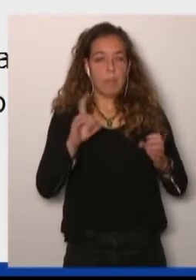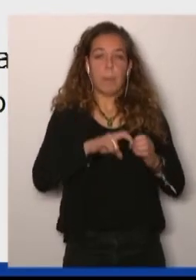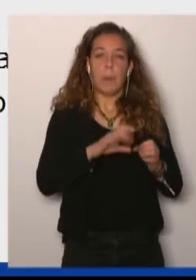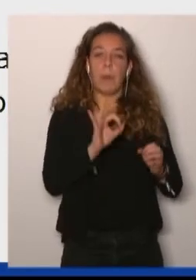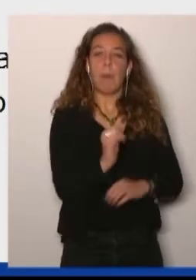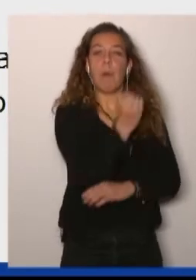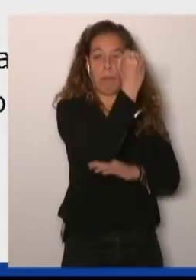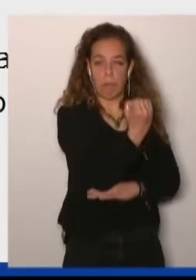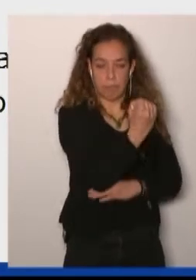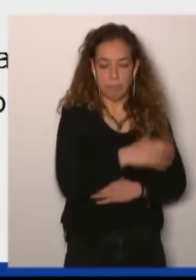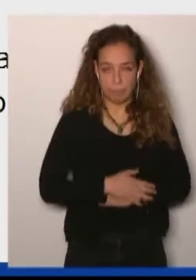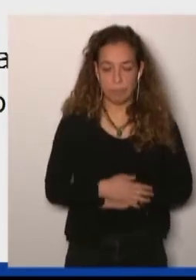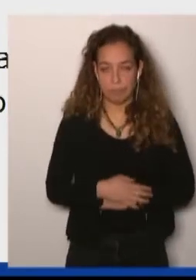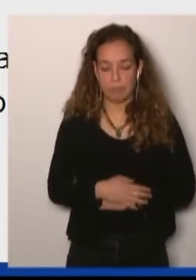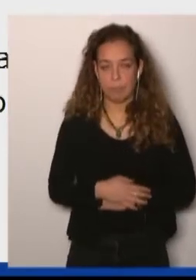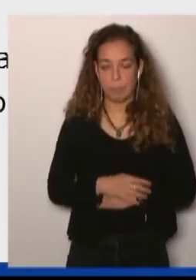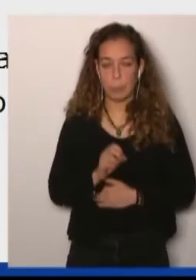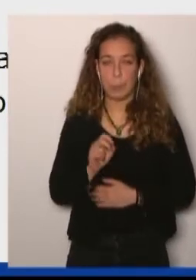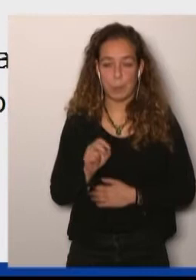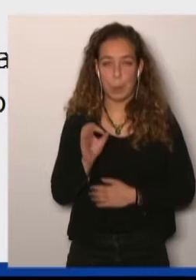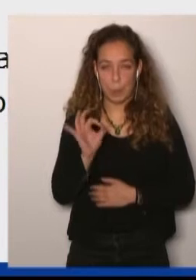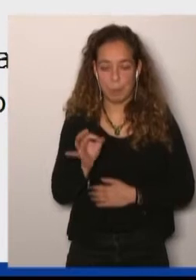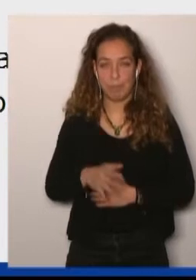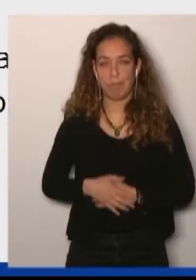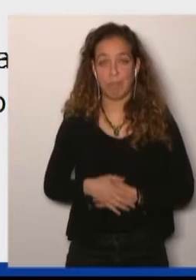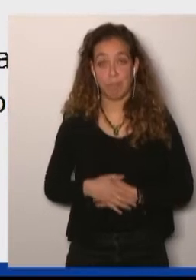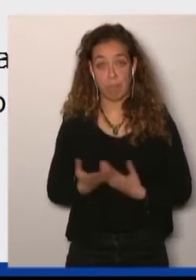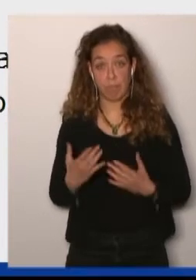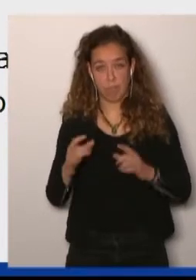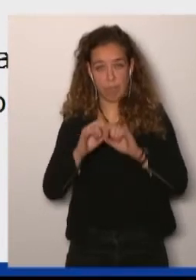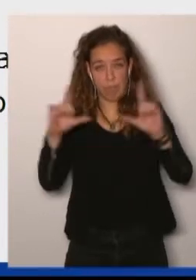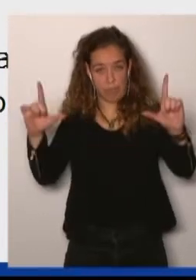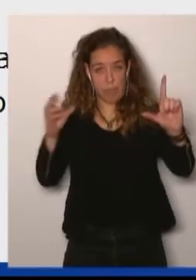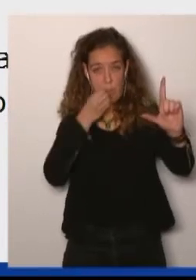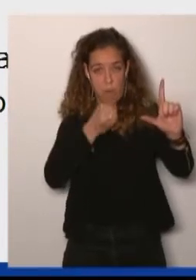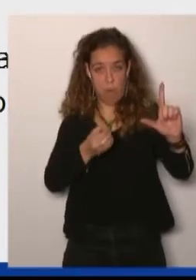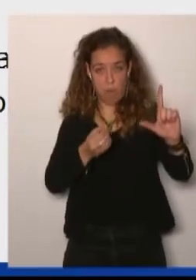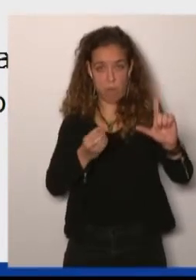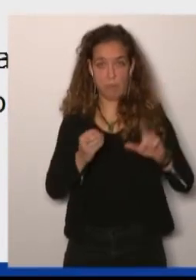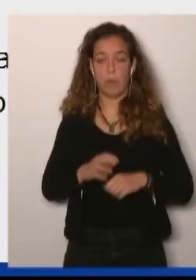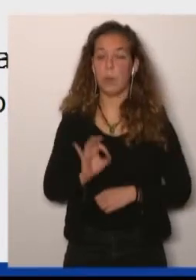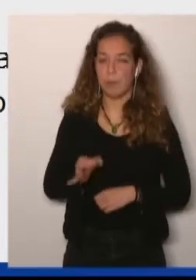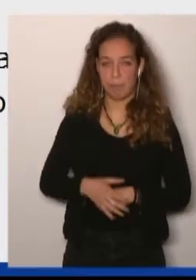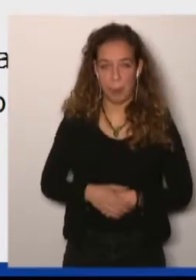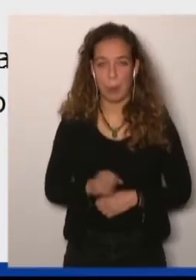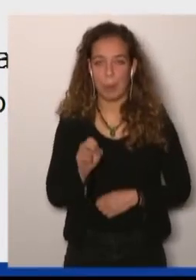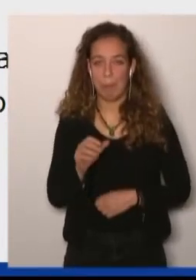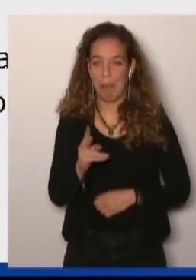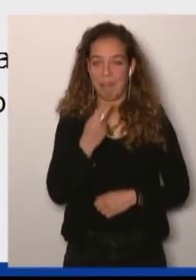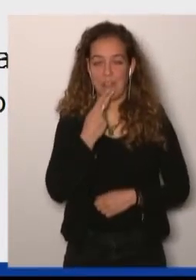Yeah, we can. Good. Yes. Can you see it back? Perfect. We're back to Accelerate. Excellent, lovely. That's